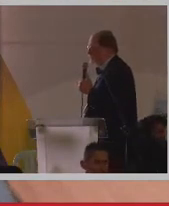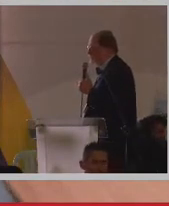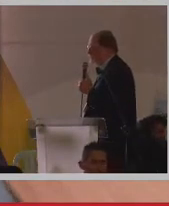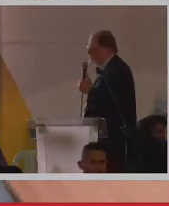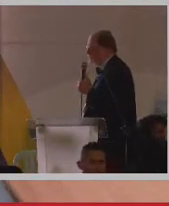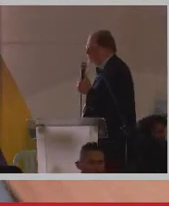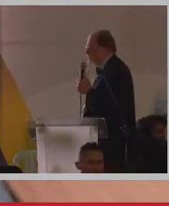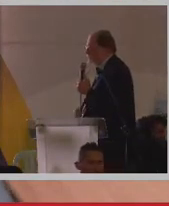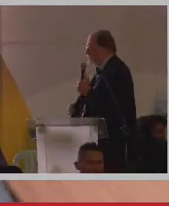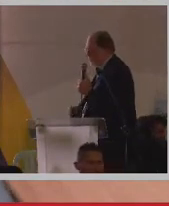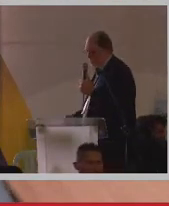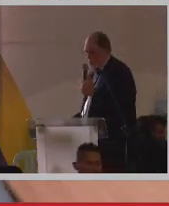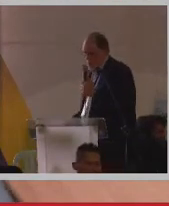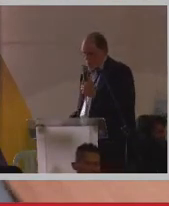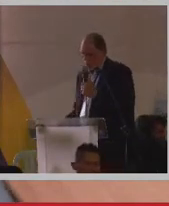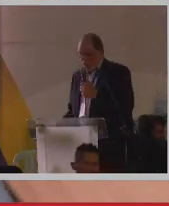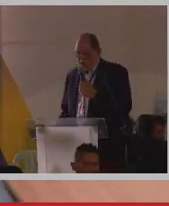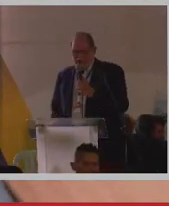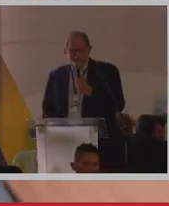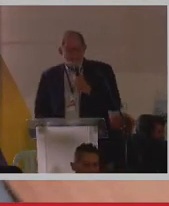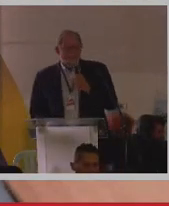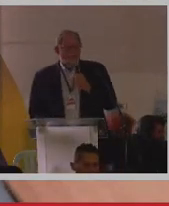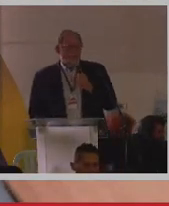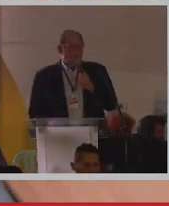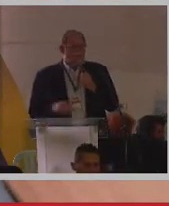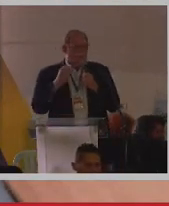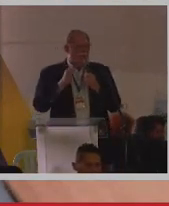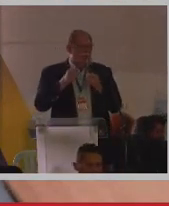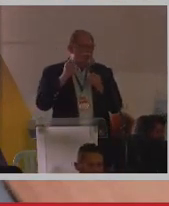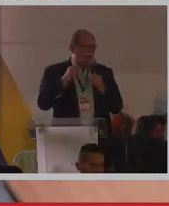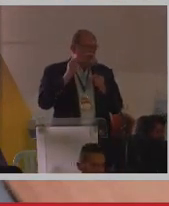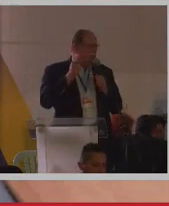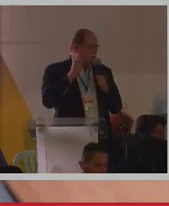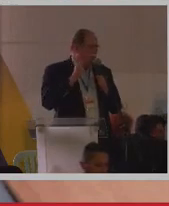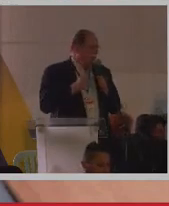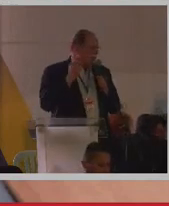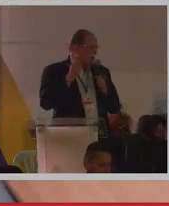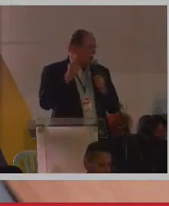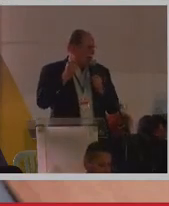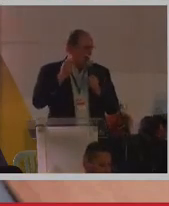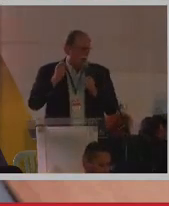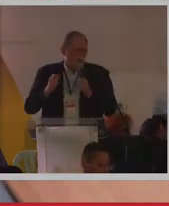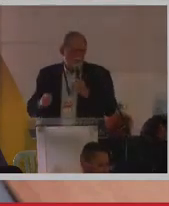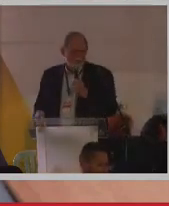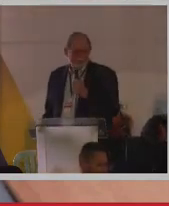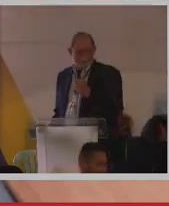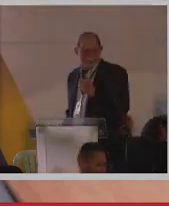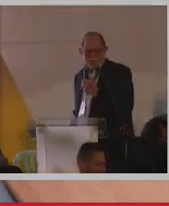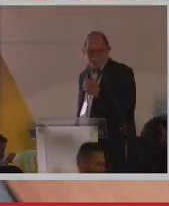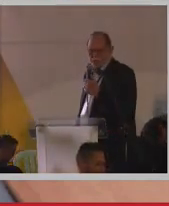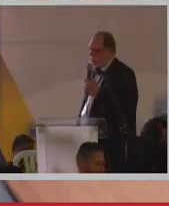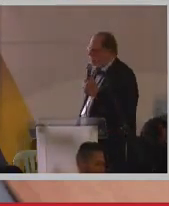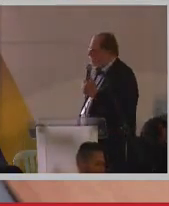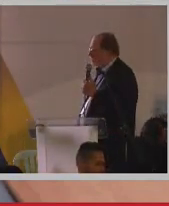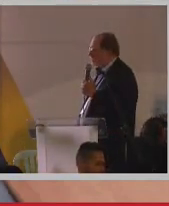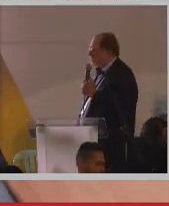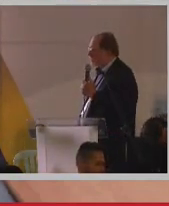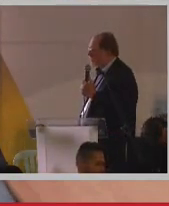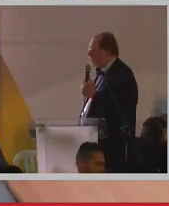That is the heart of the problem. Esto es el problema más duro, más complicado.